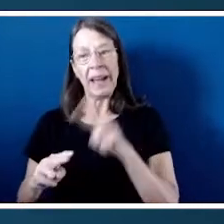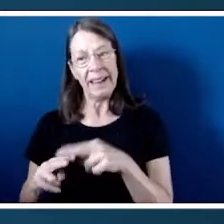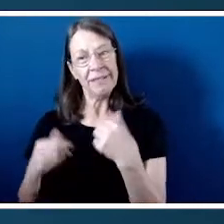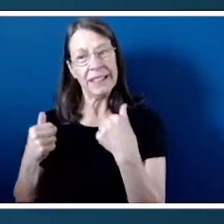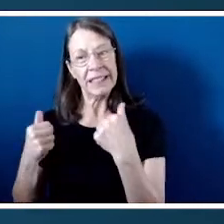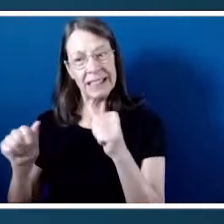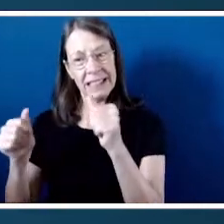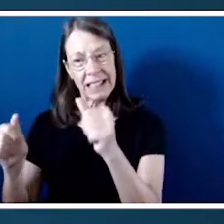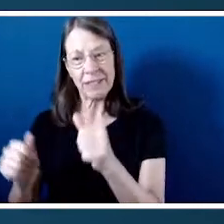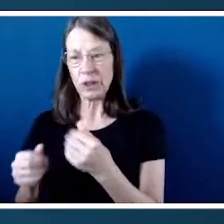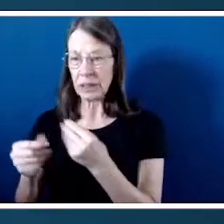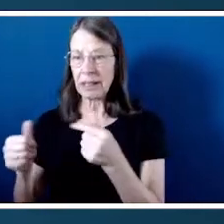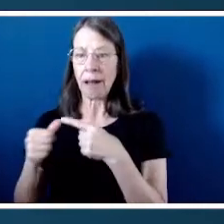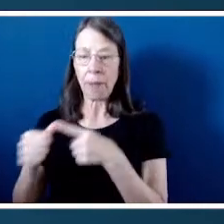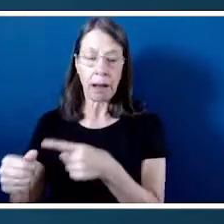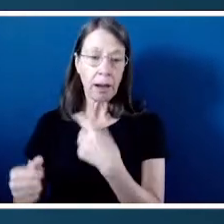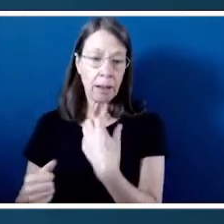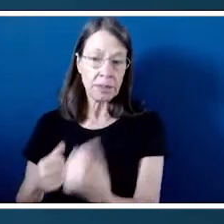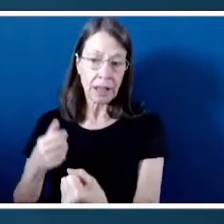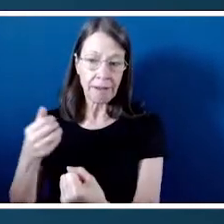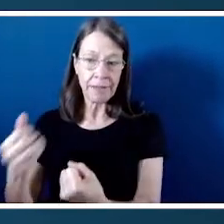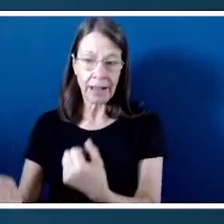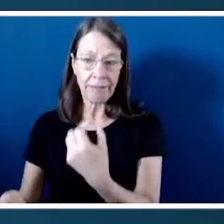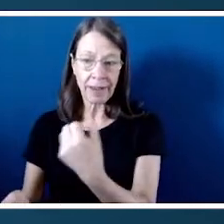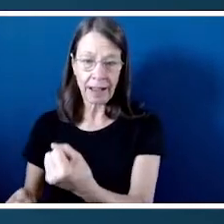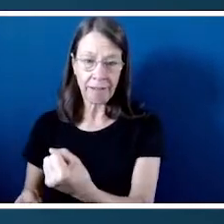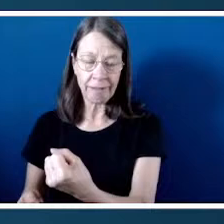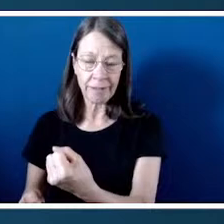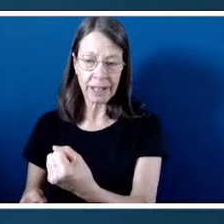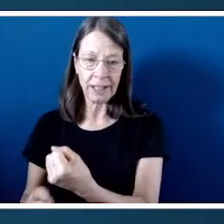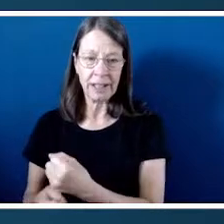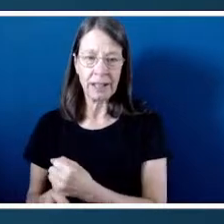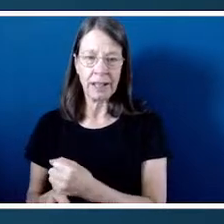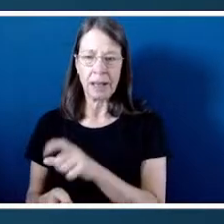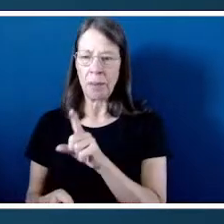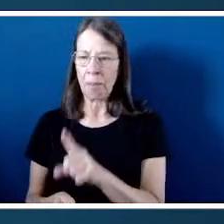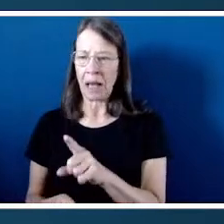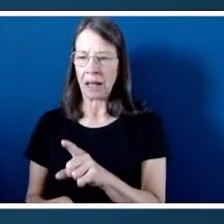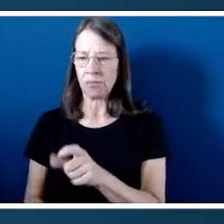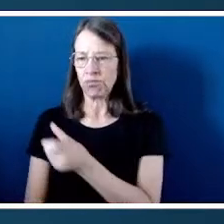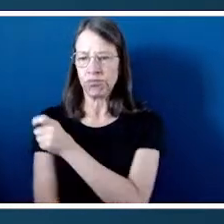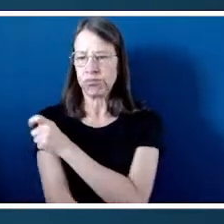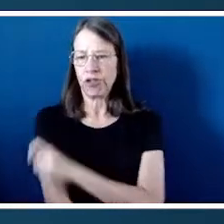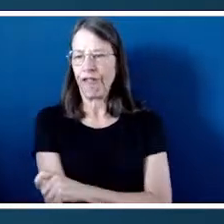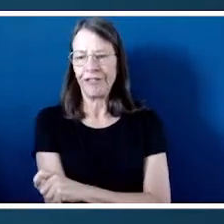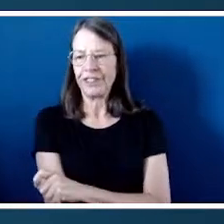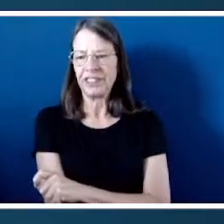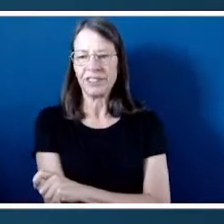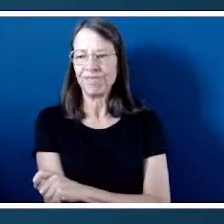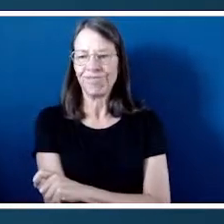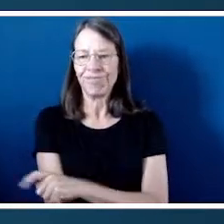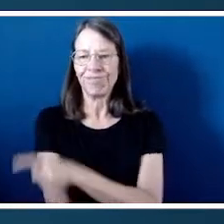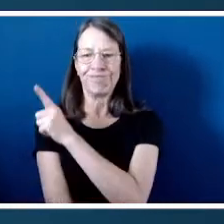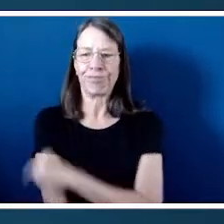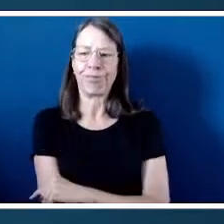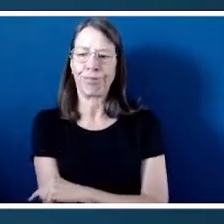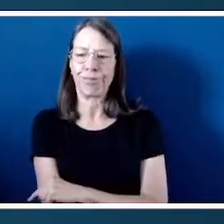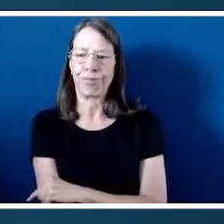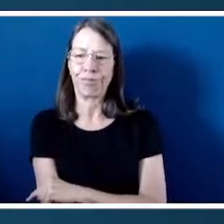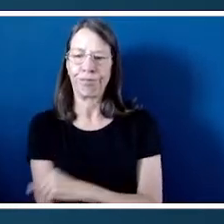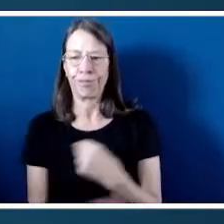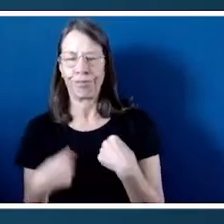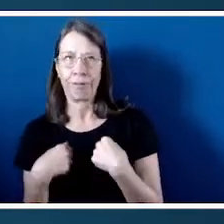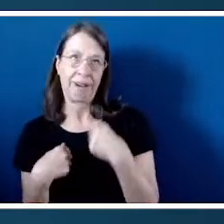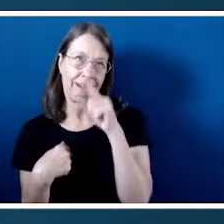their outcomes, they will most likely harm the confidence, erode the resolve of the Pacific peoples